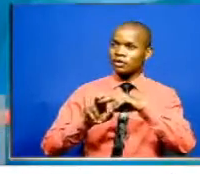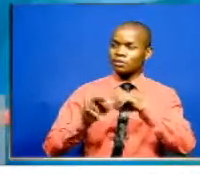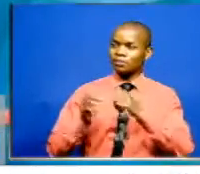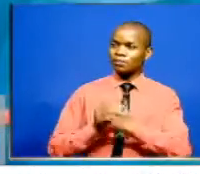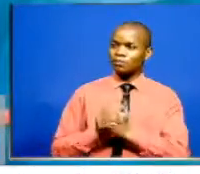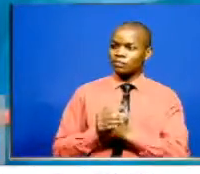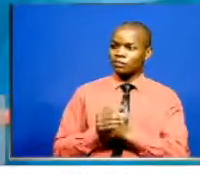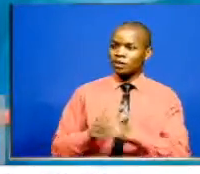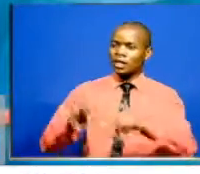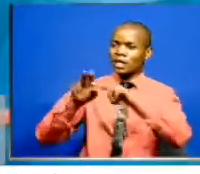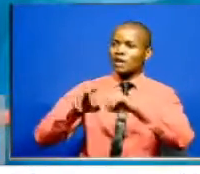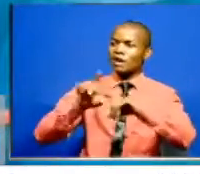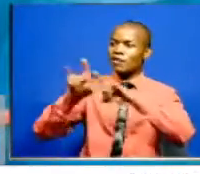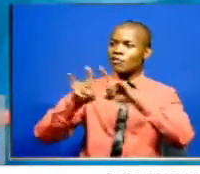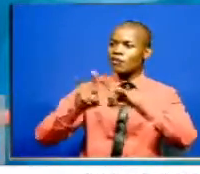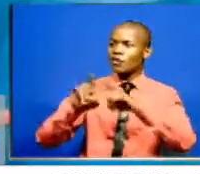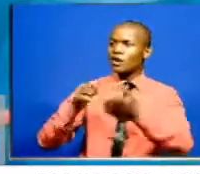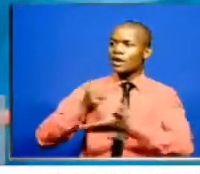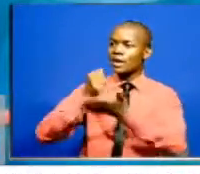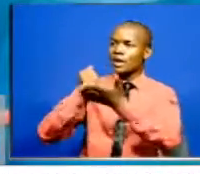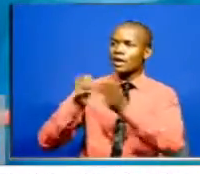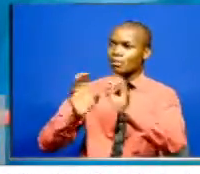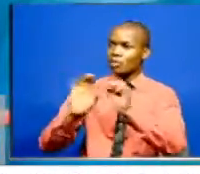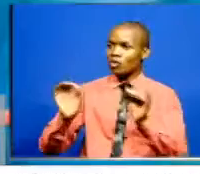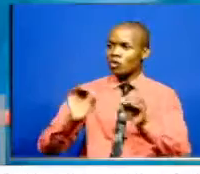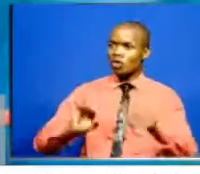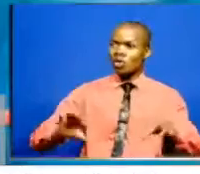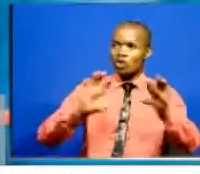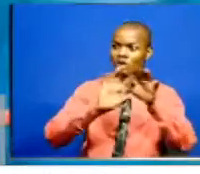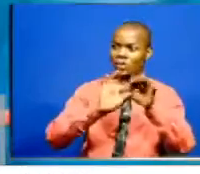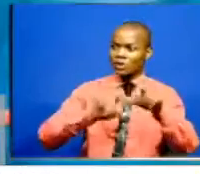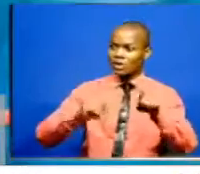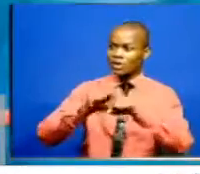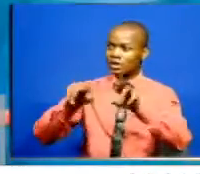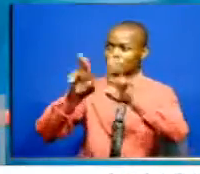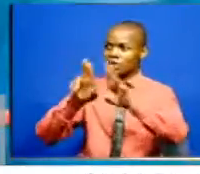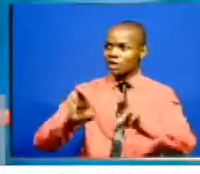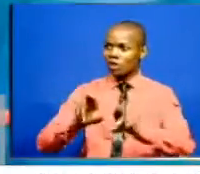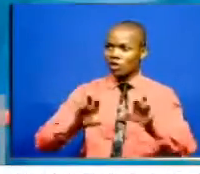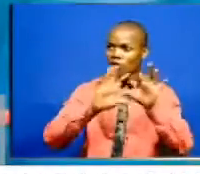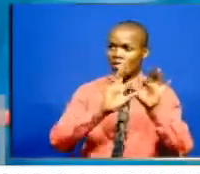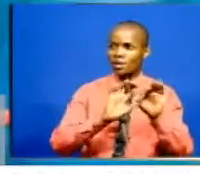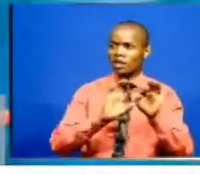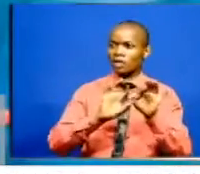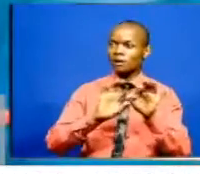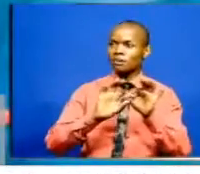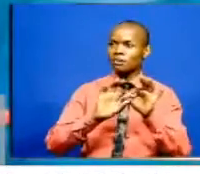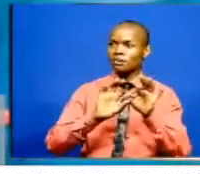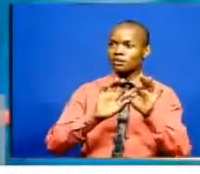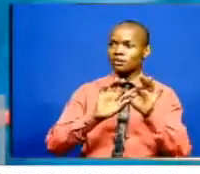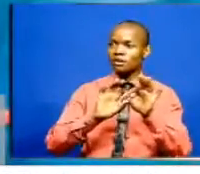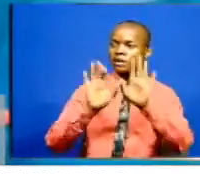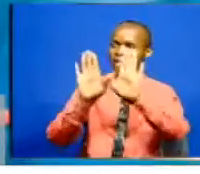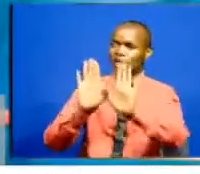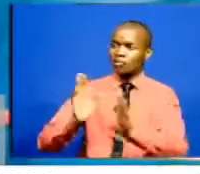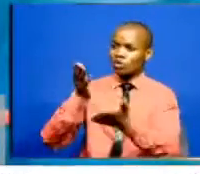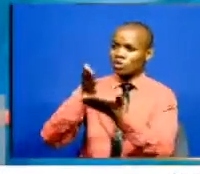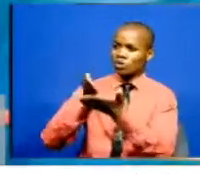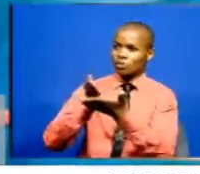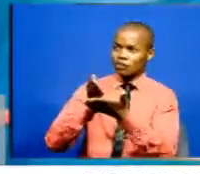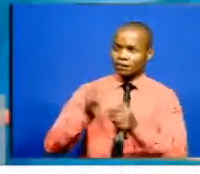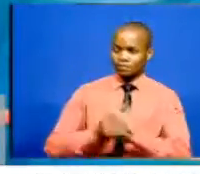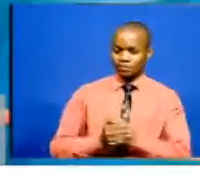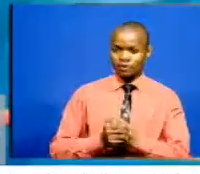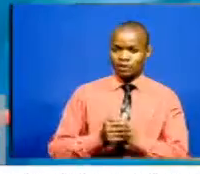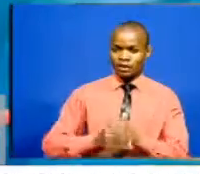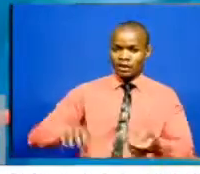on the foreign assistance. Cooperation, international cooperation, is important, and